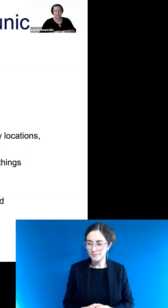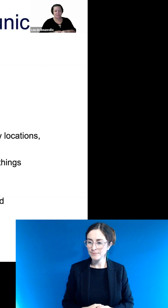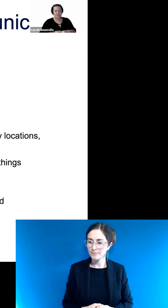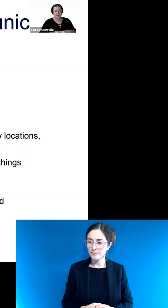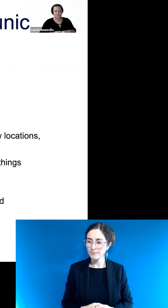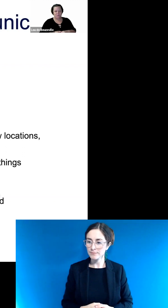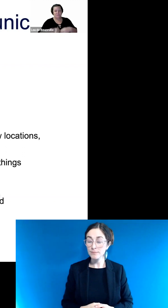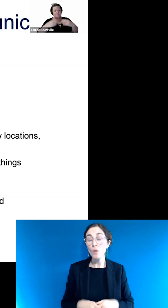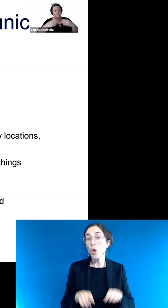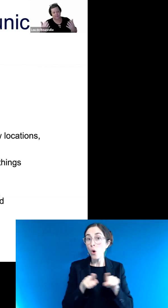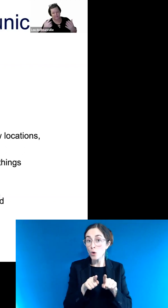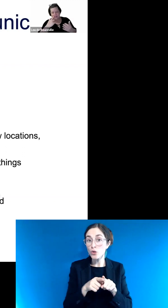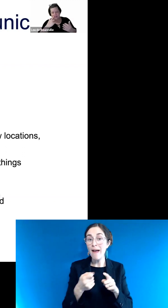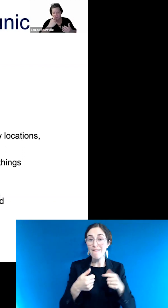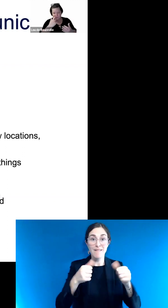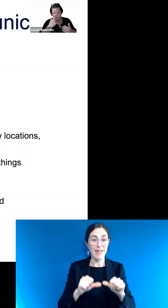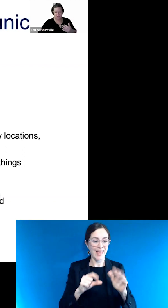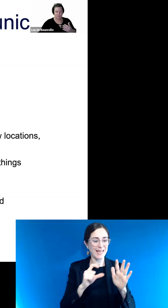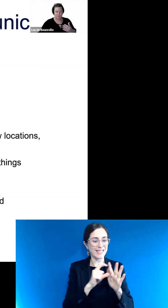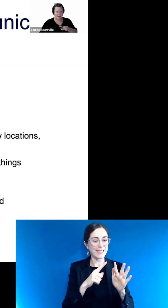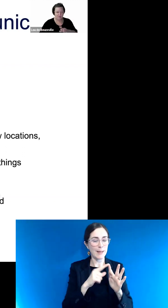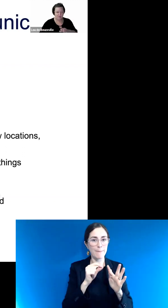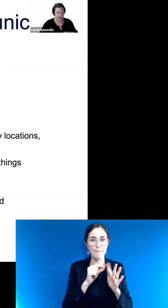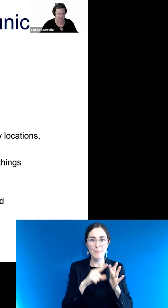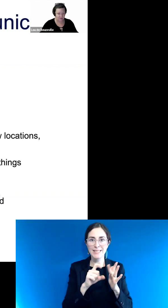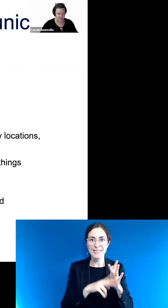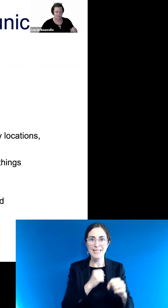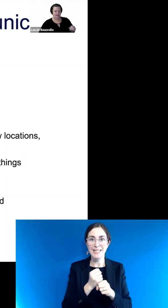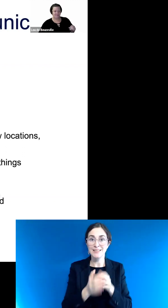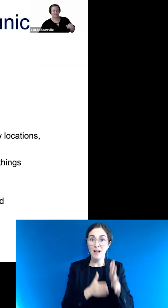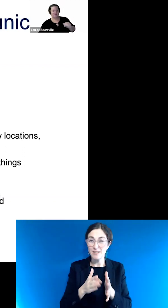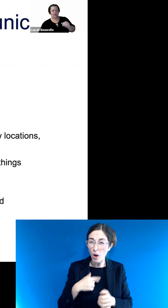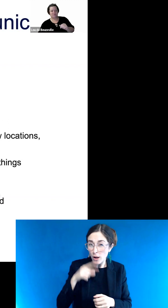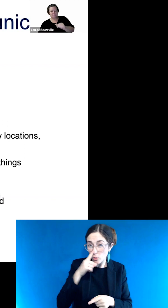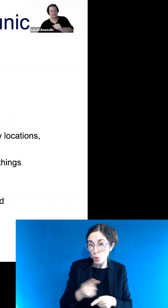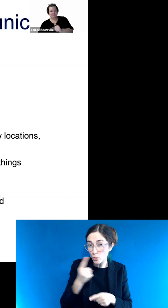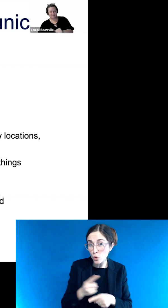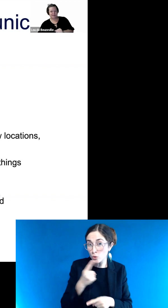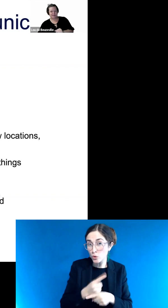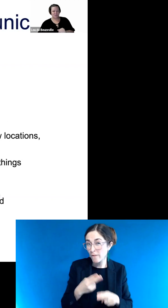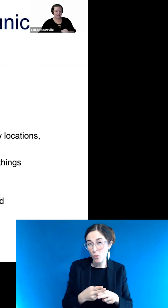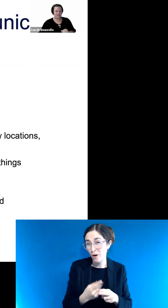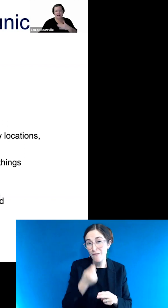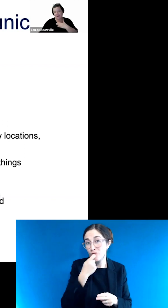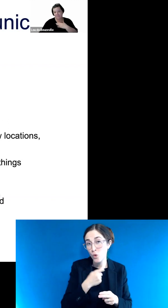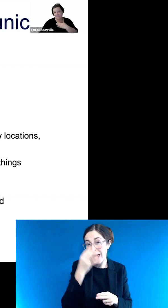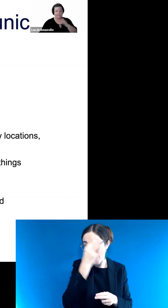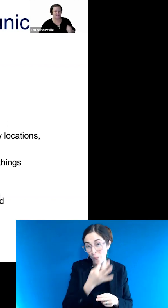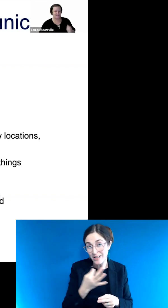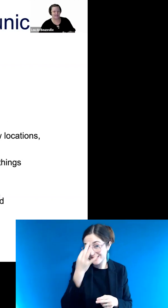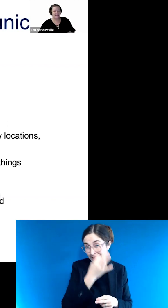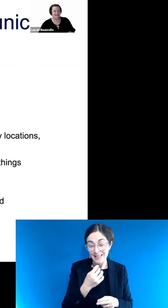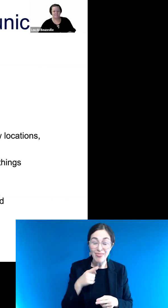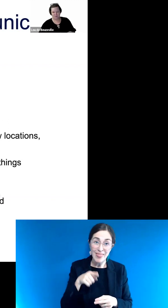They will use something called depicting signs, which I could happily talk to you about for a few hours because that was my PhD. And I find